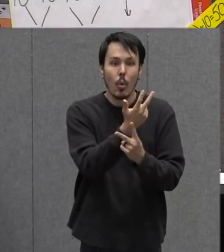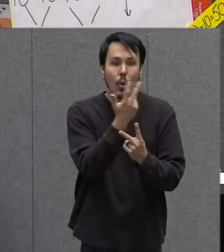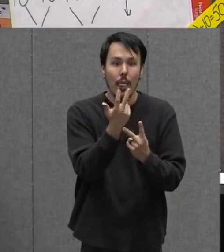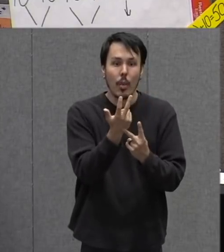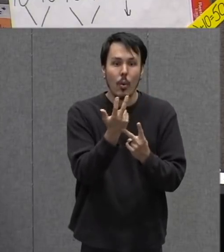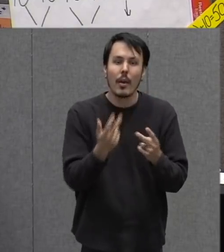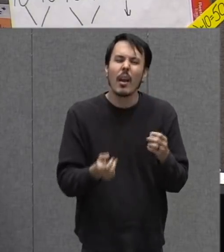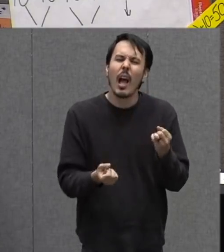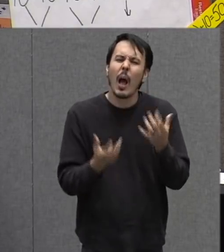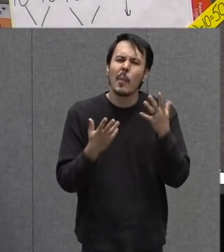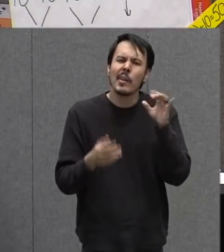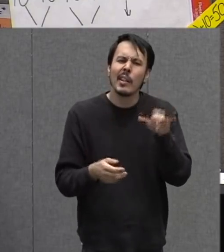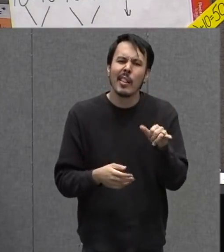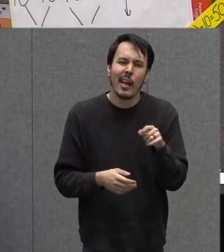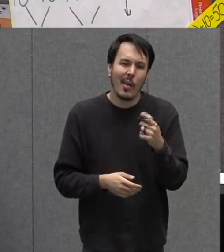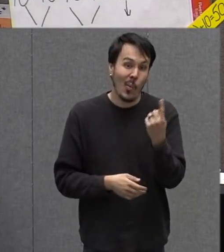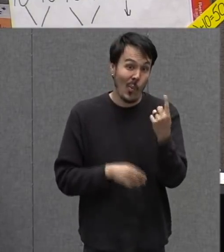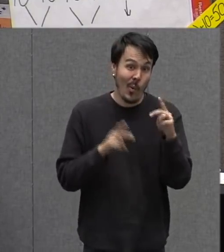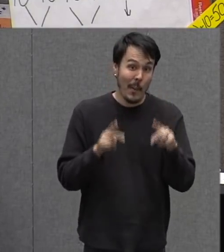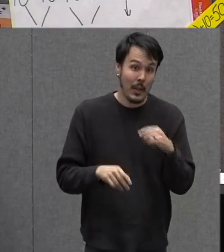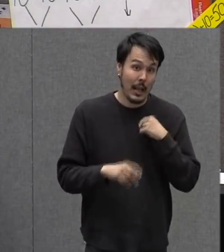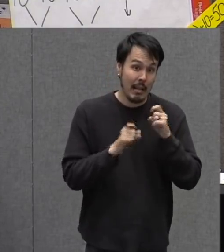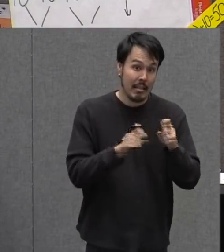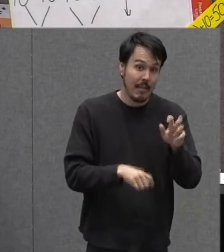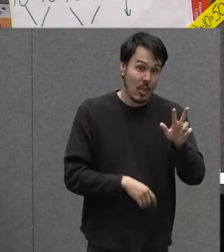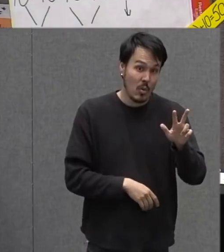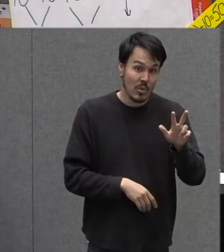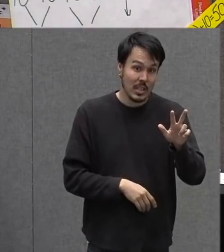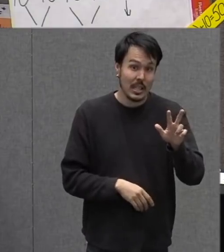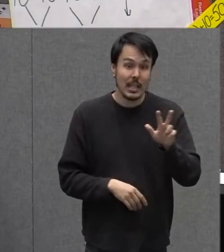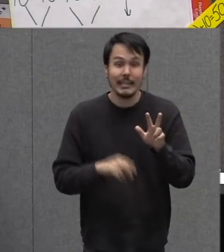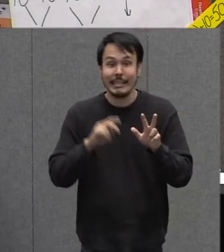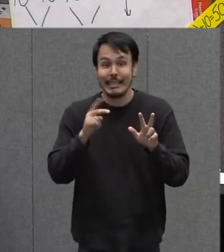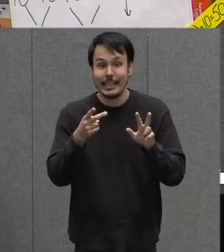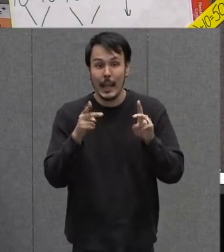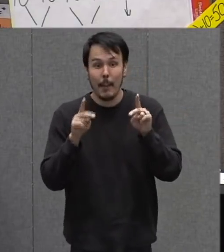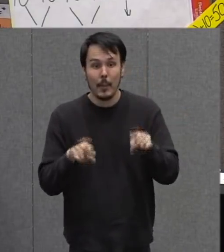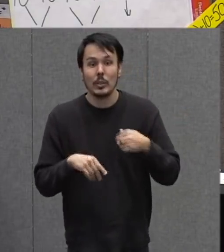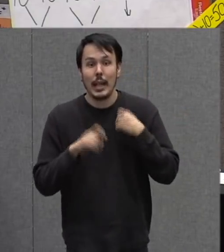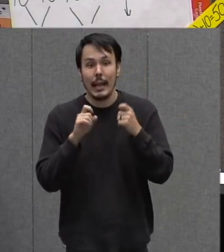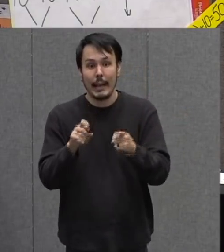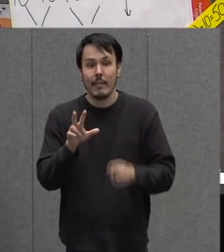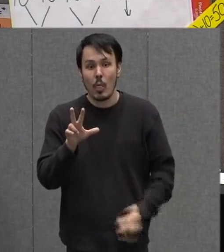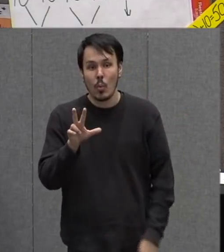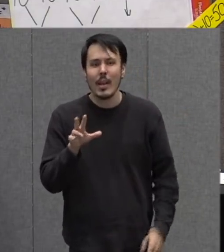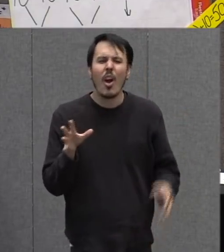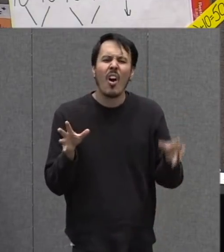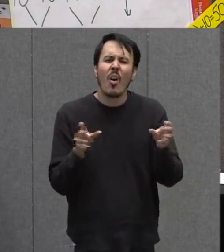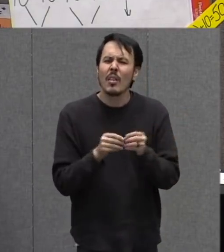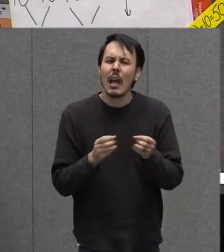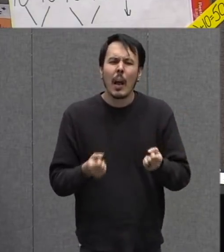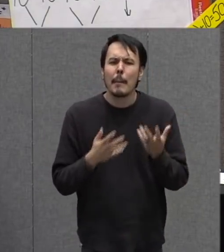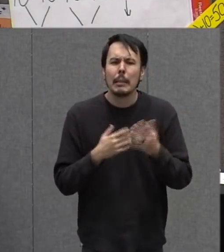one person gave 3 stickers to, my second person I gave 3 stickers to. So how many did I